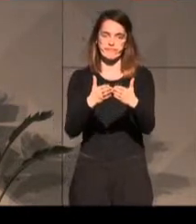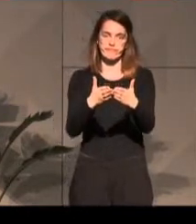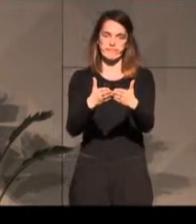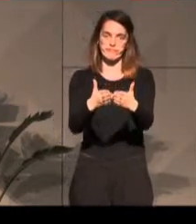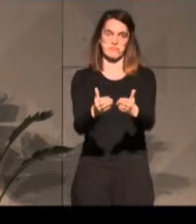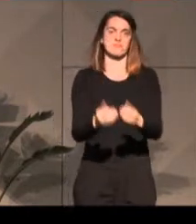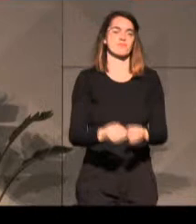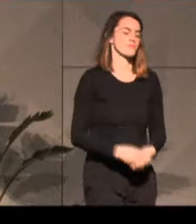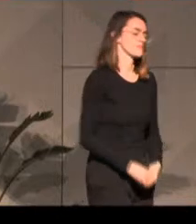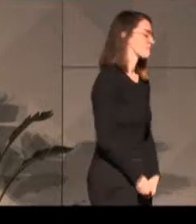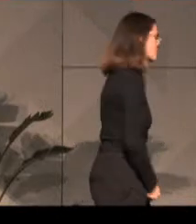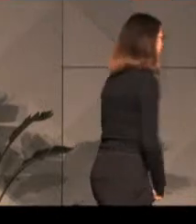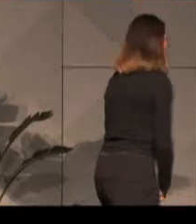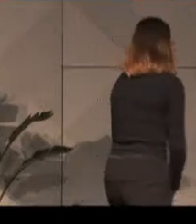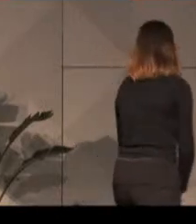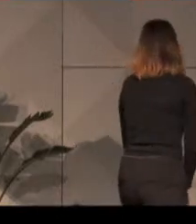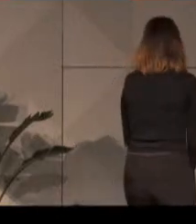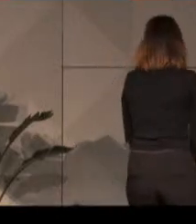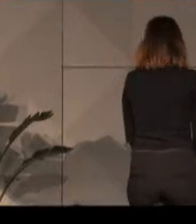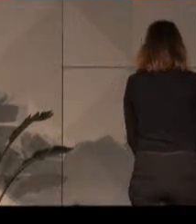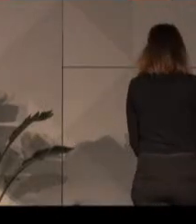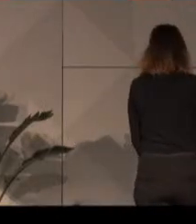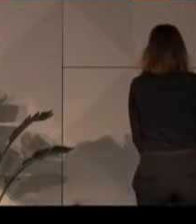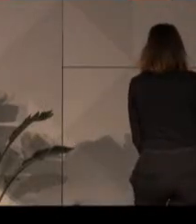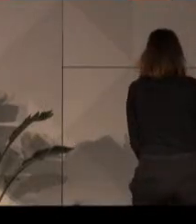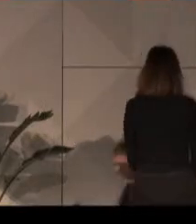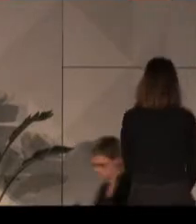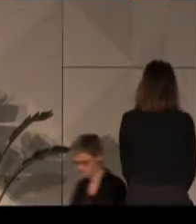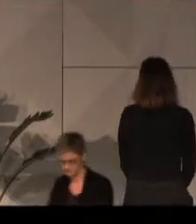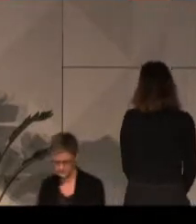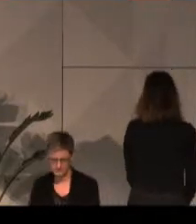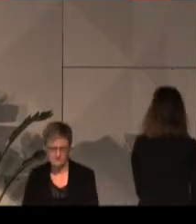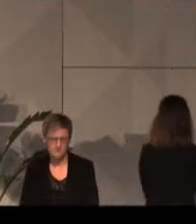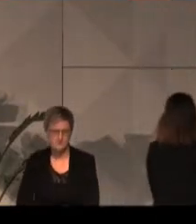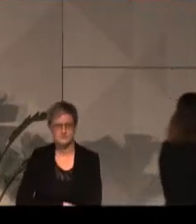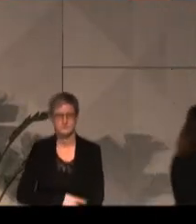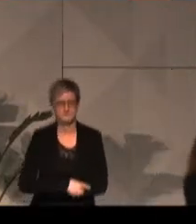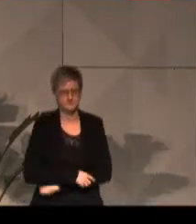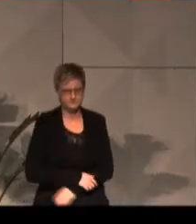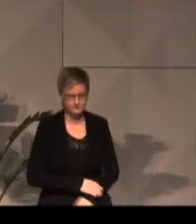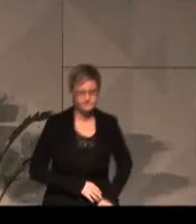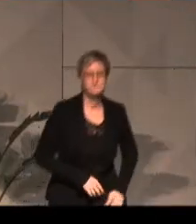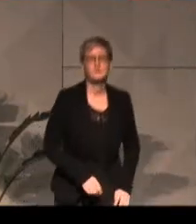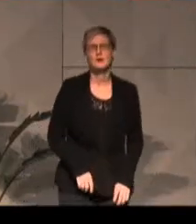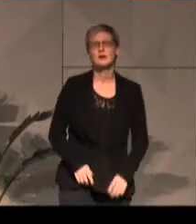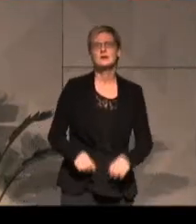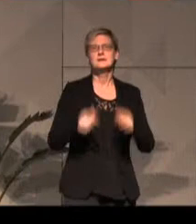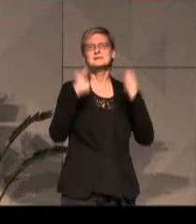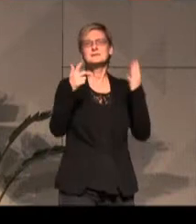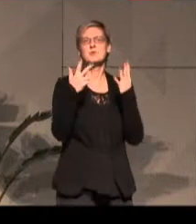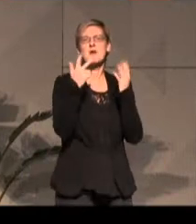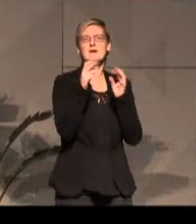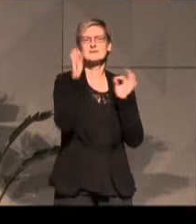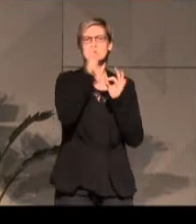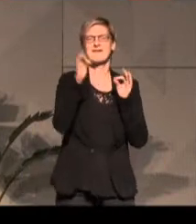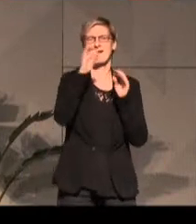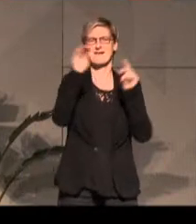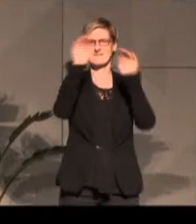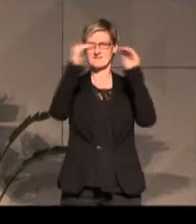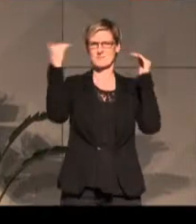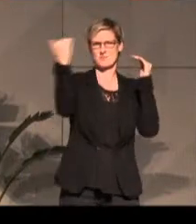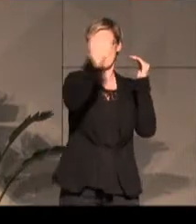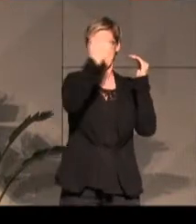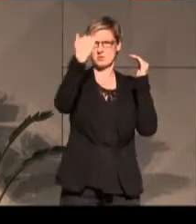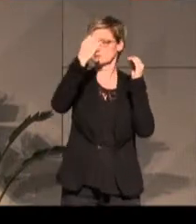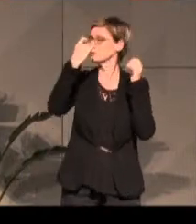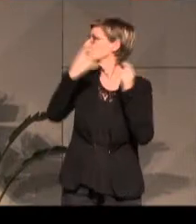Pole. This is how we went there, 87 degrees north, just 300 kilometers away from the